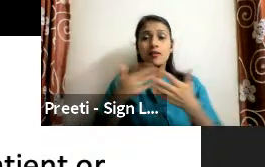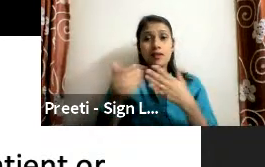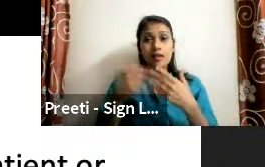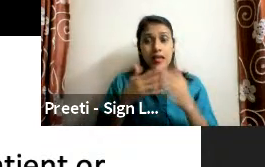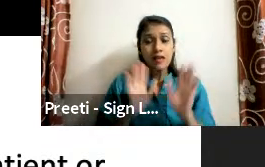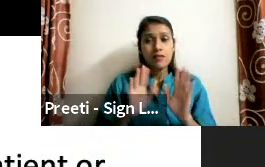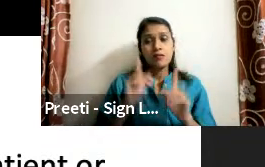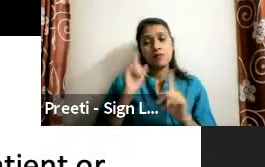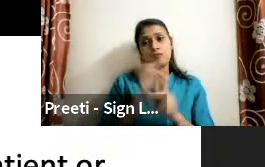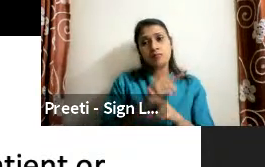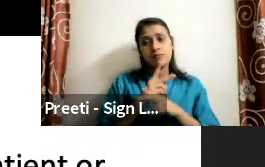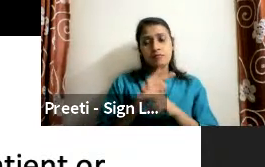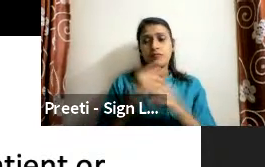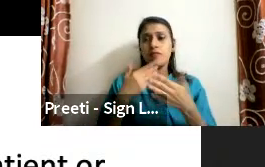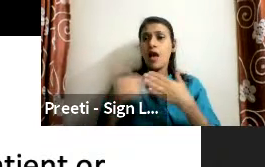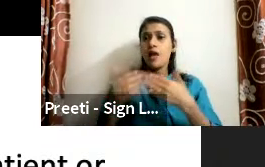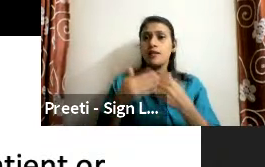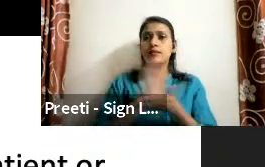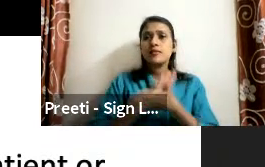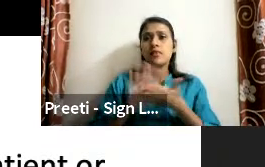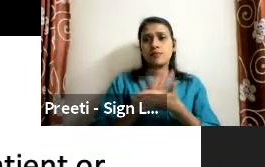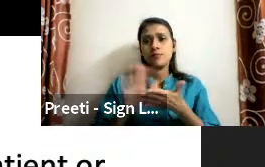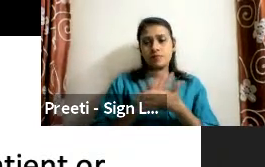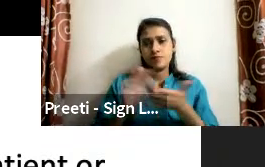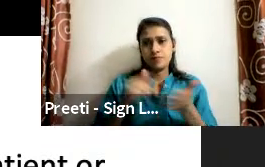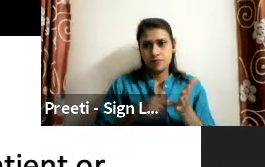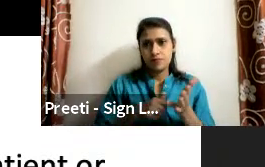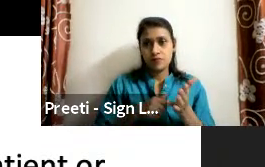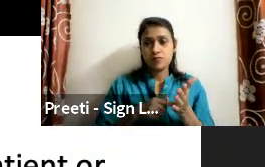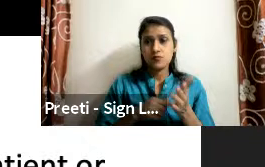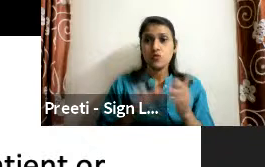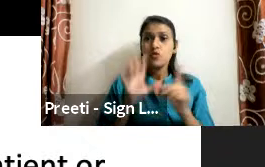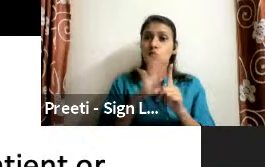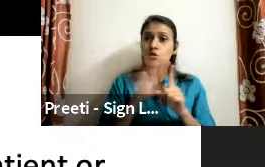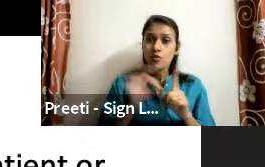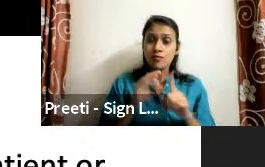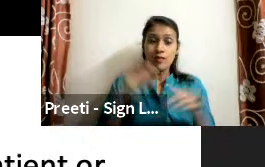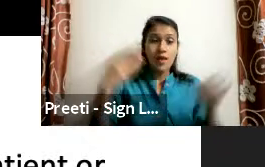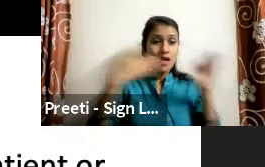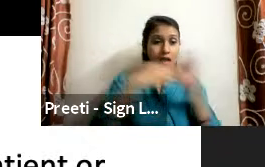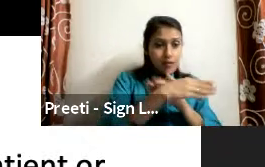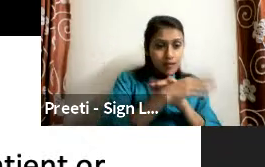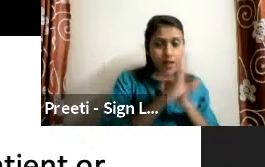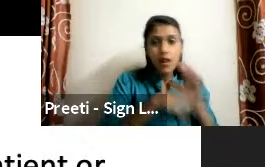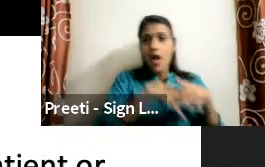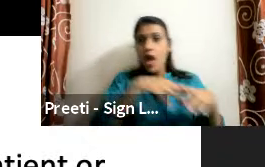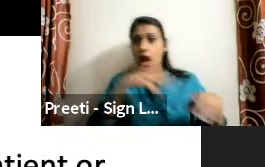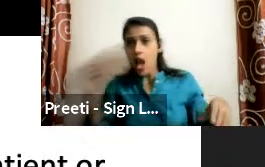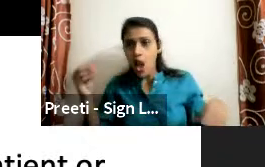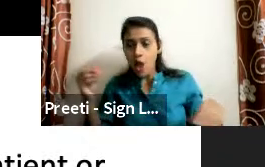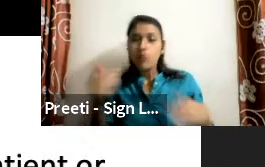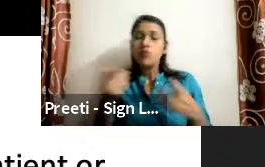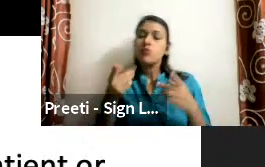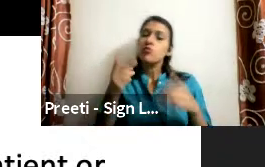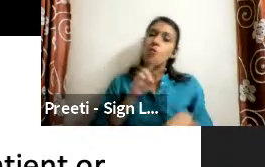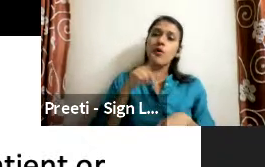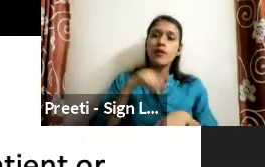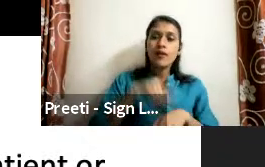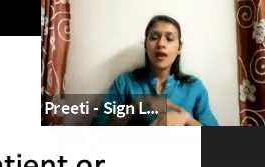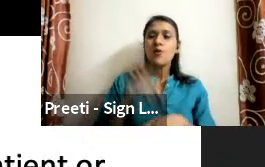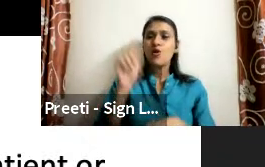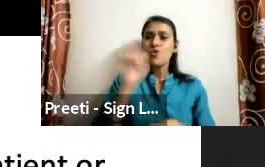hygiene once you're out. Hand hygiene should be practiced before and after preparation of food, before eating, before using